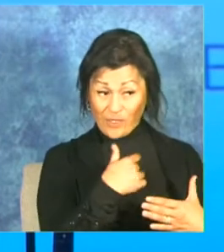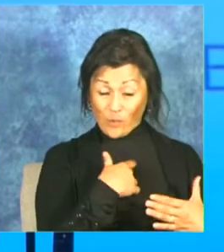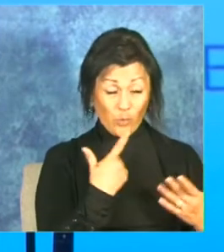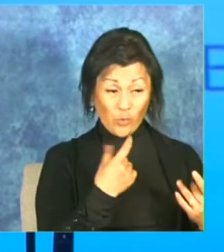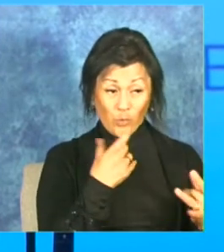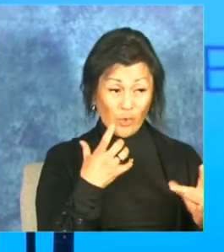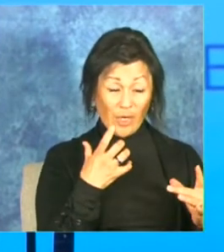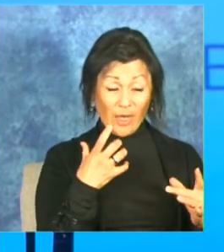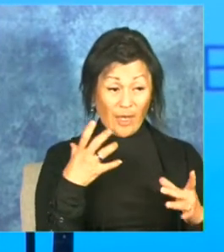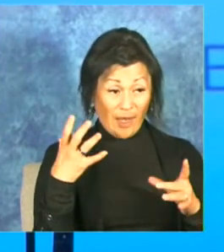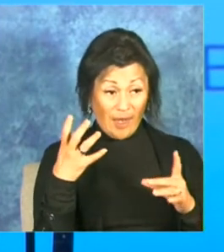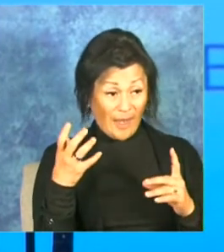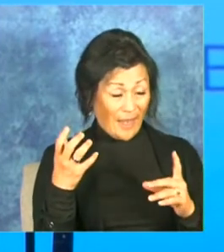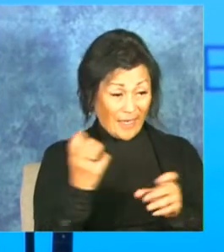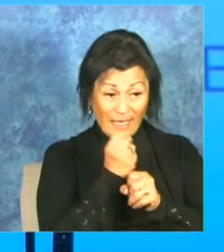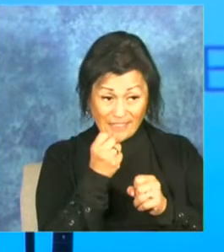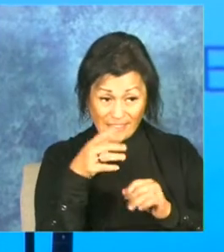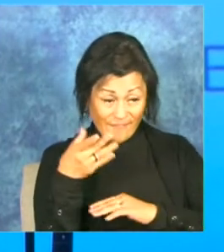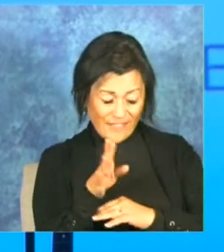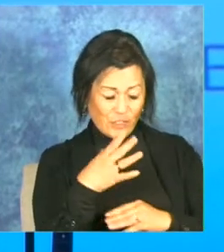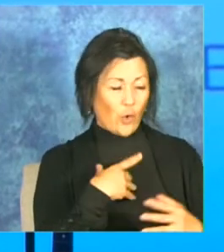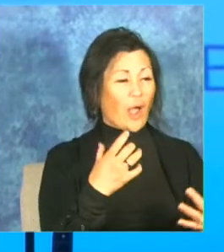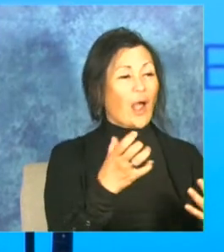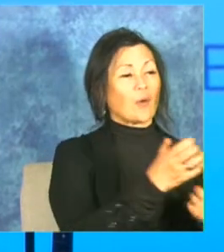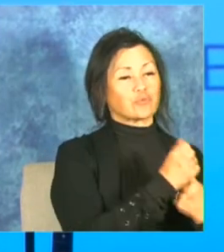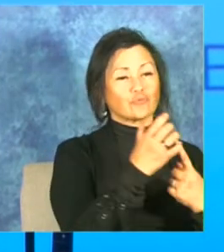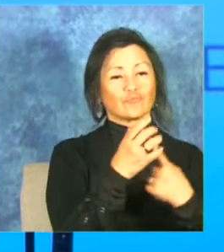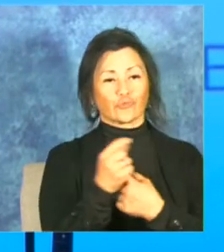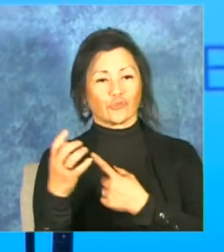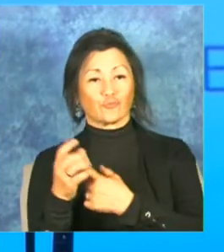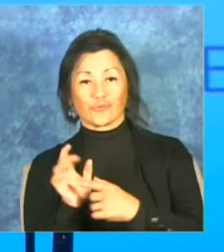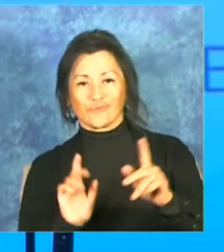will fish for people."